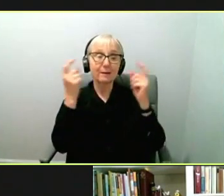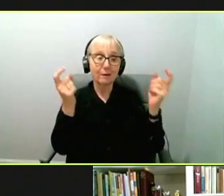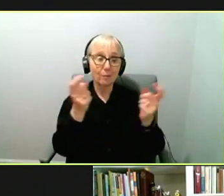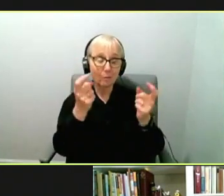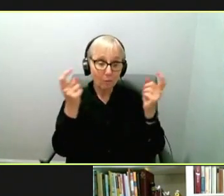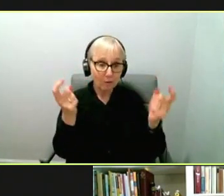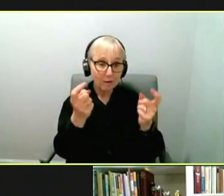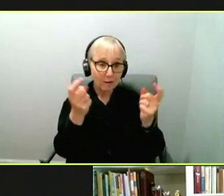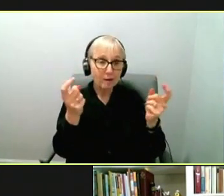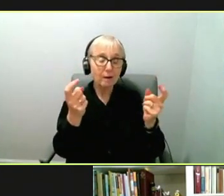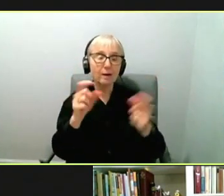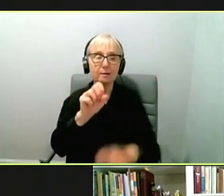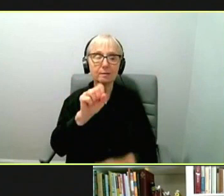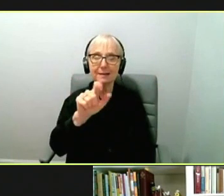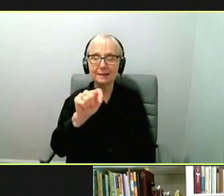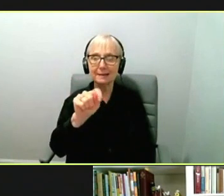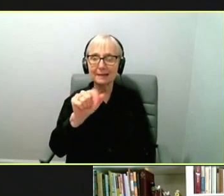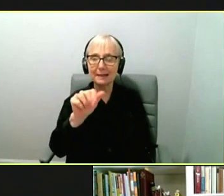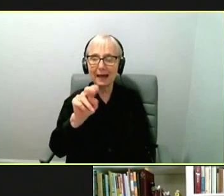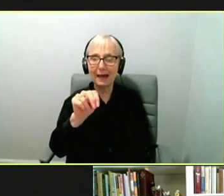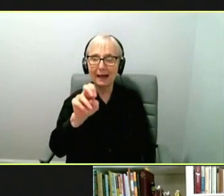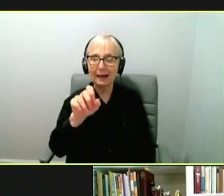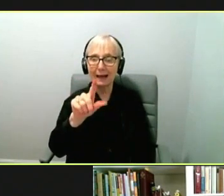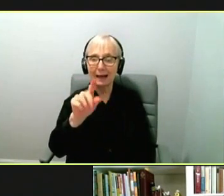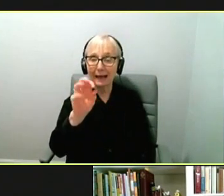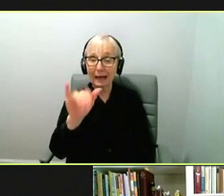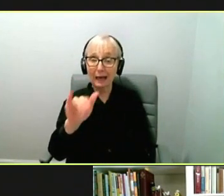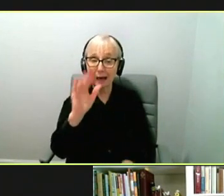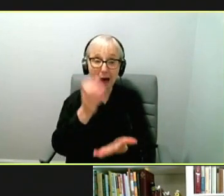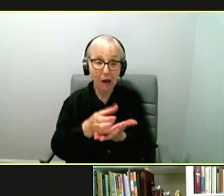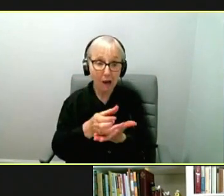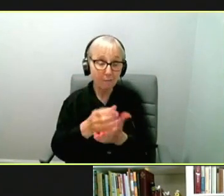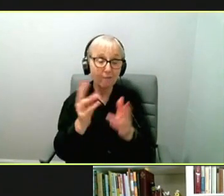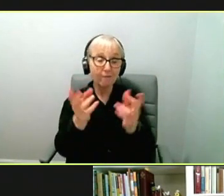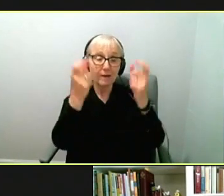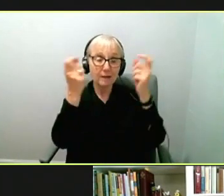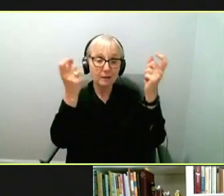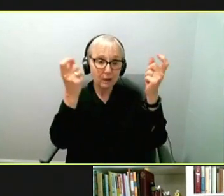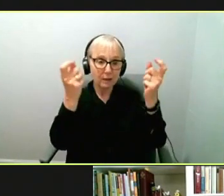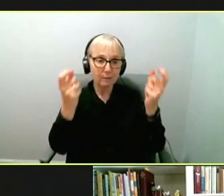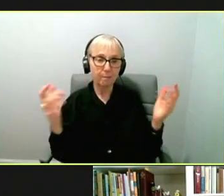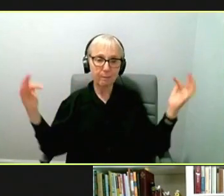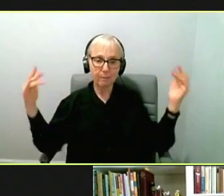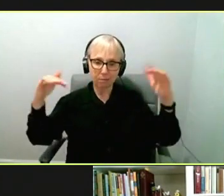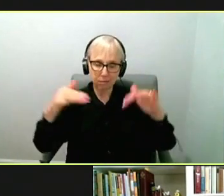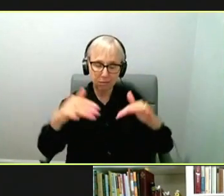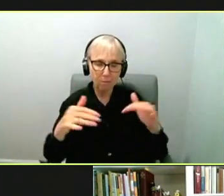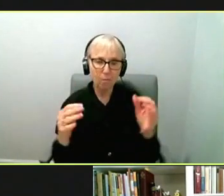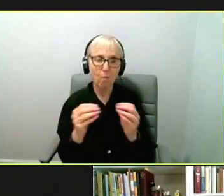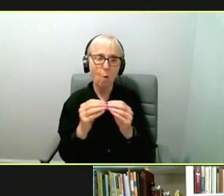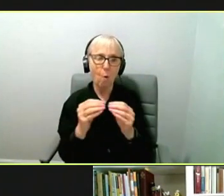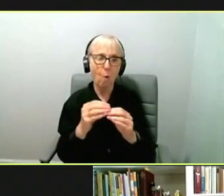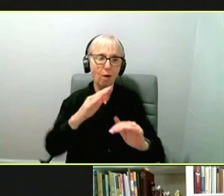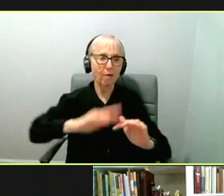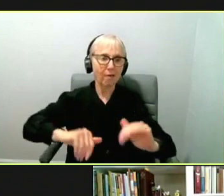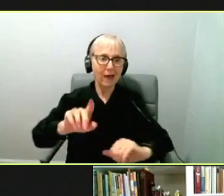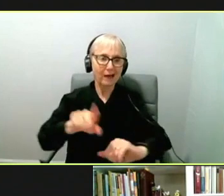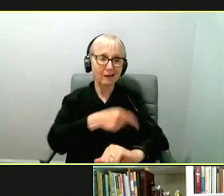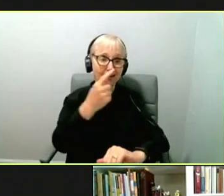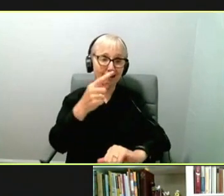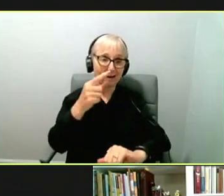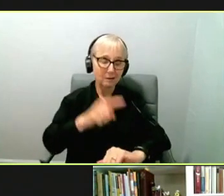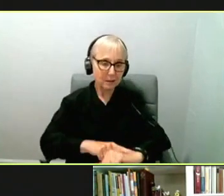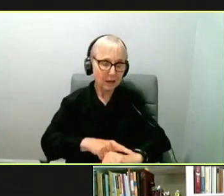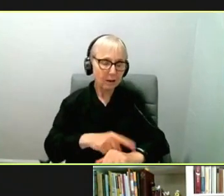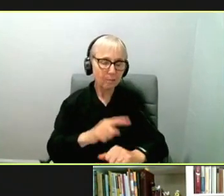a Stanley Cup victory soon. So a lot of people congregating, maybe more than we've seen in a long time. How